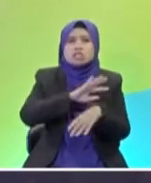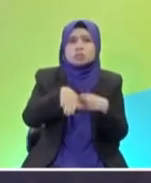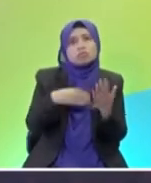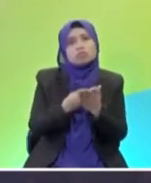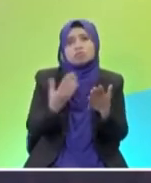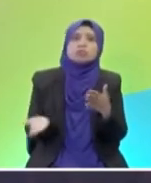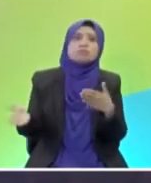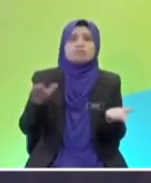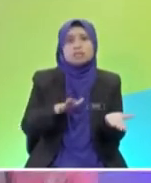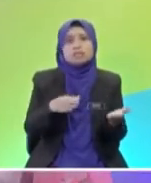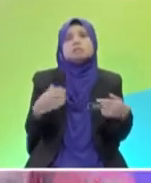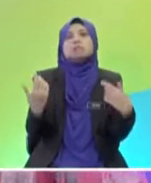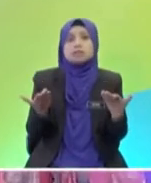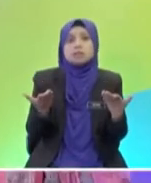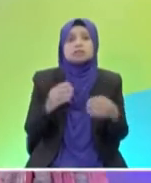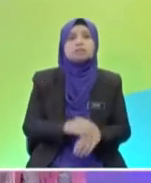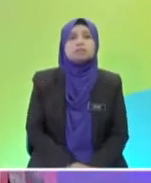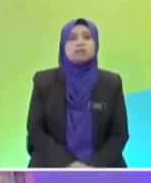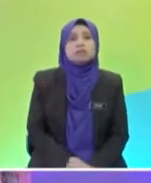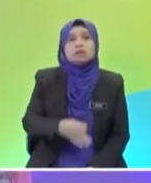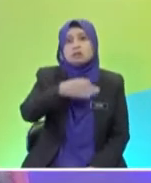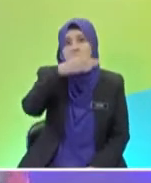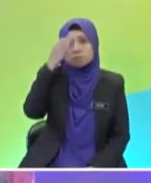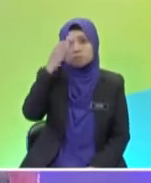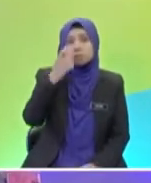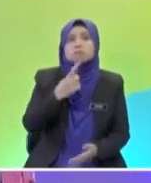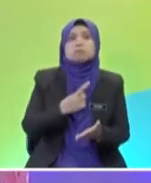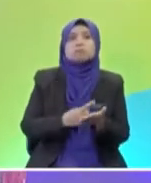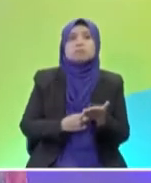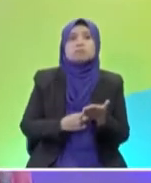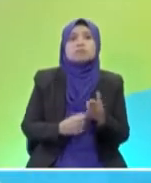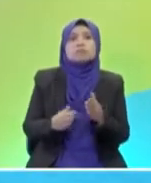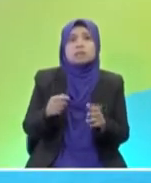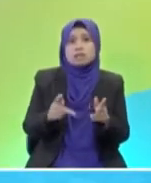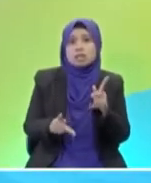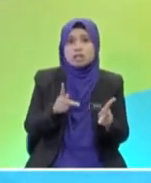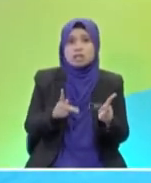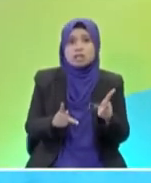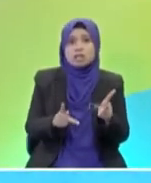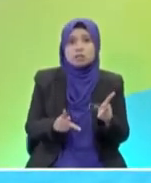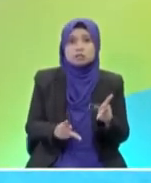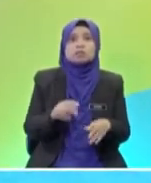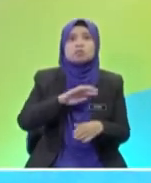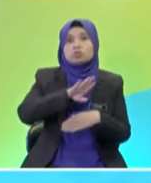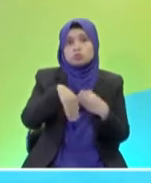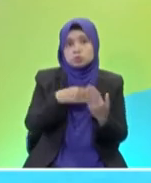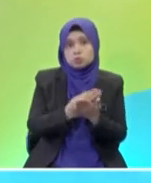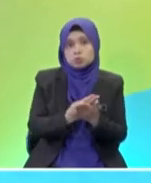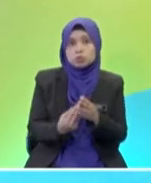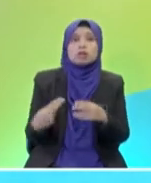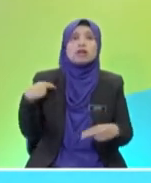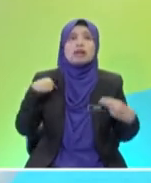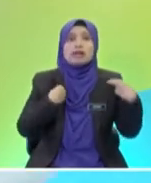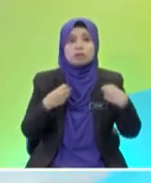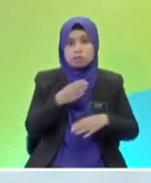through the slide here. Okay, the factor that cause the threat of extinction to animals and plants. Okay, we have both